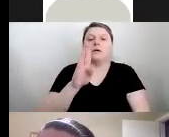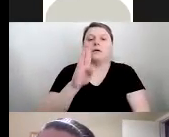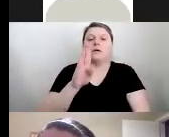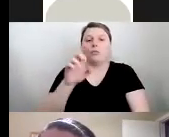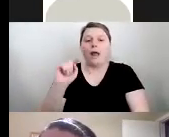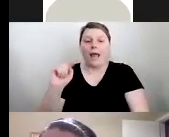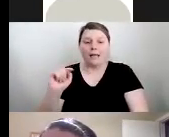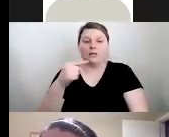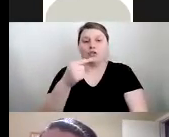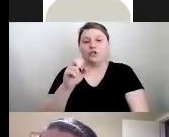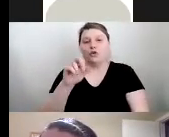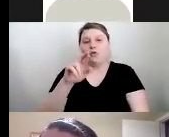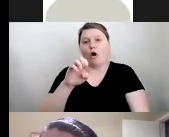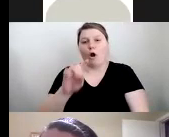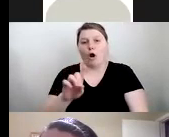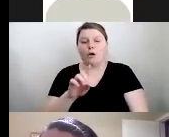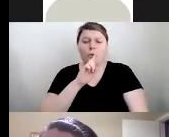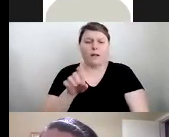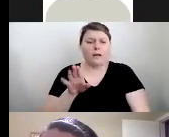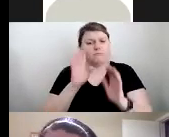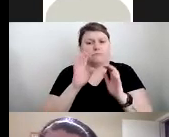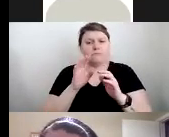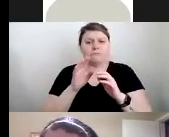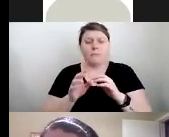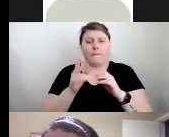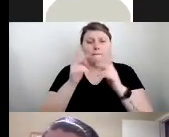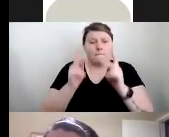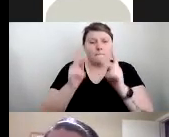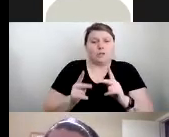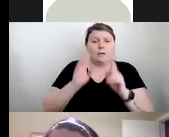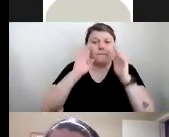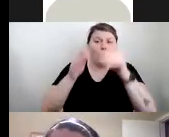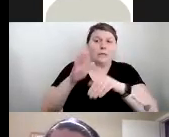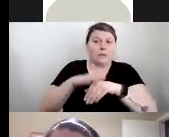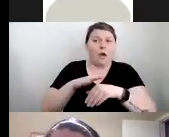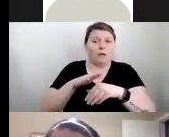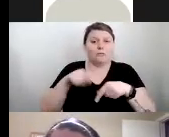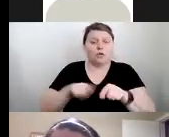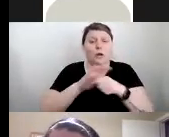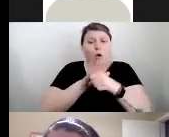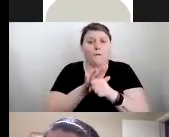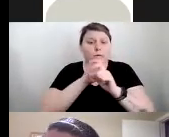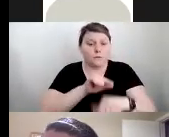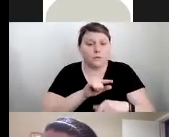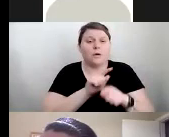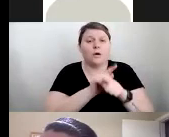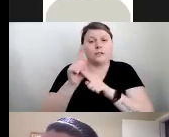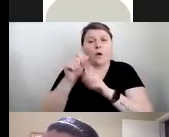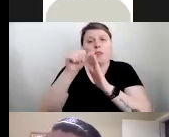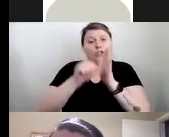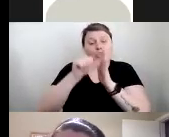was also really a focal point during all of the COVID response, and actually was the Surgeon General's